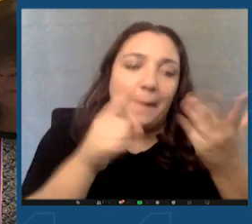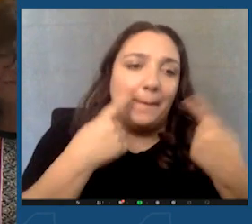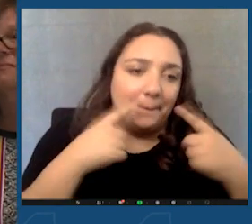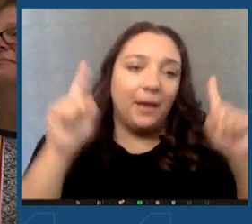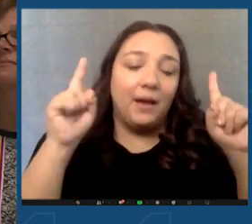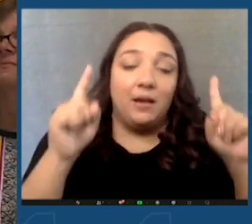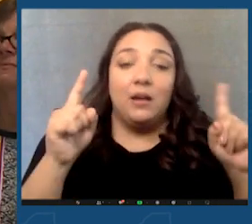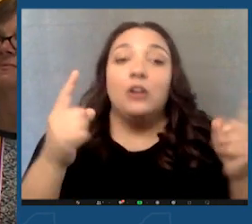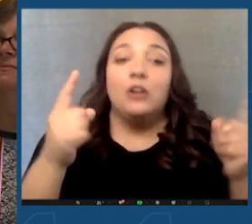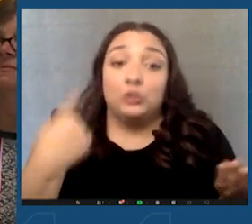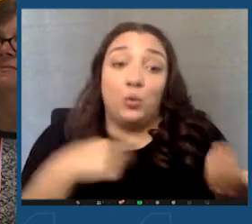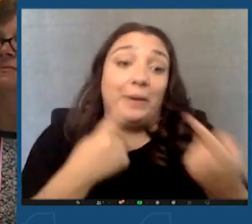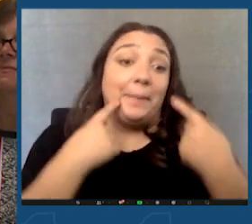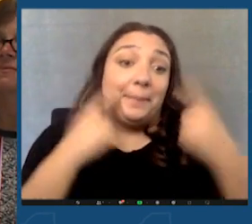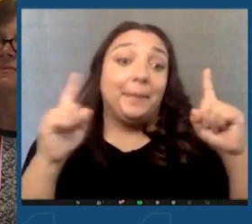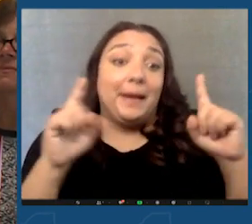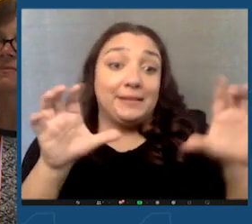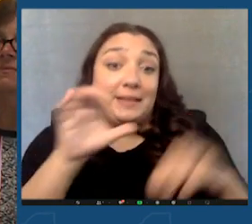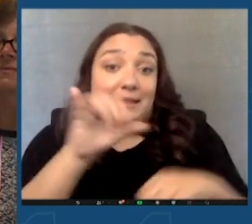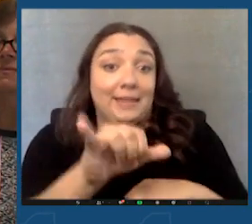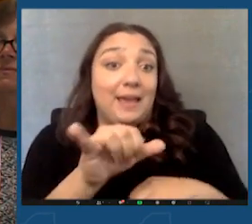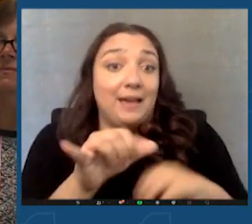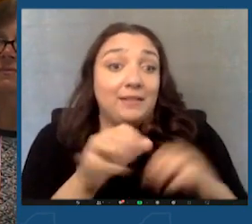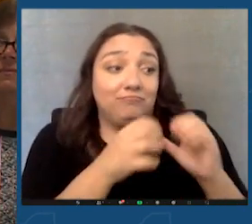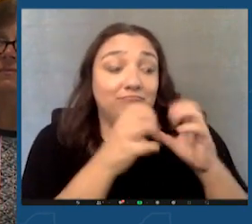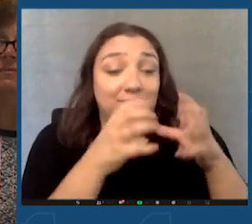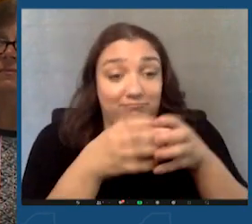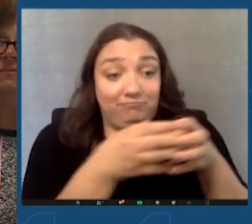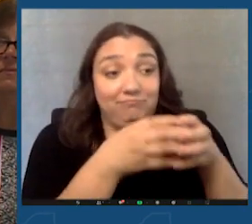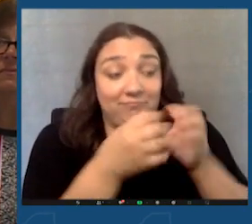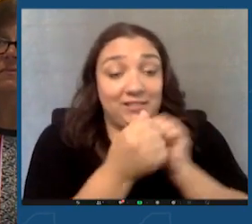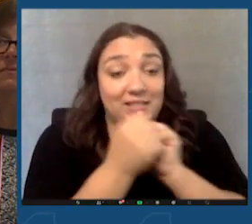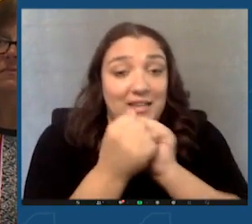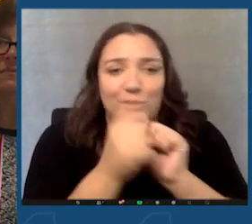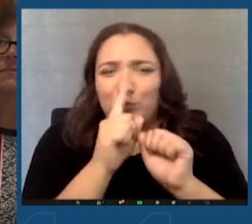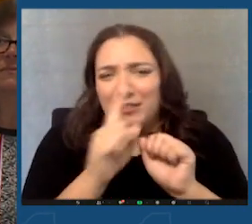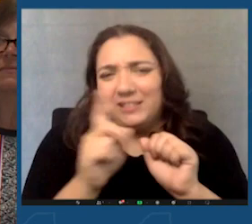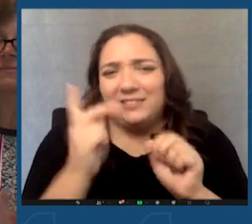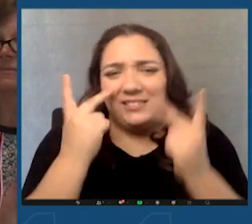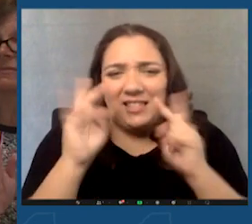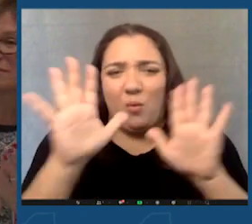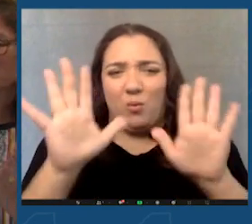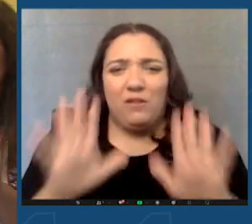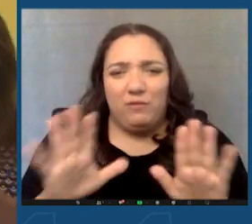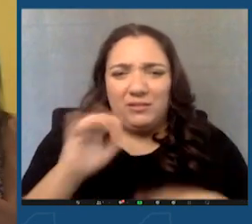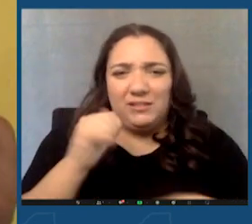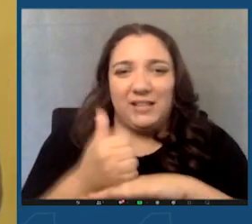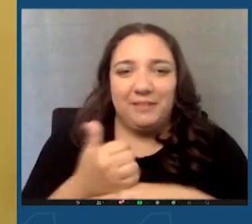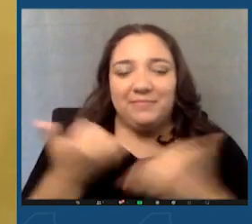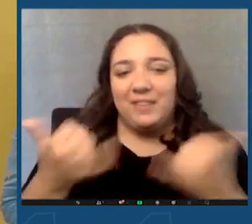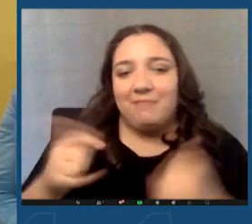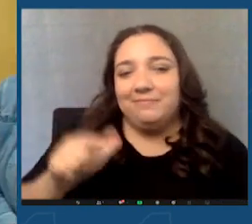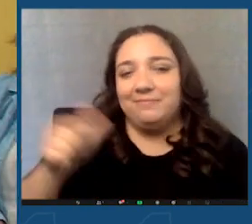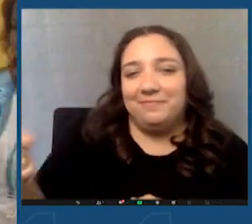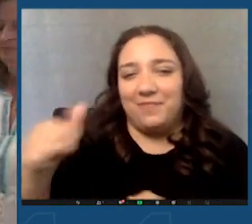able to do this, and it's wonderful to see this wonderful setting where that work will pay off. Thank you. Thank you.